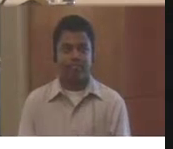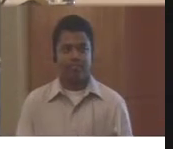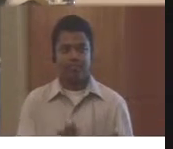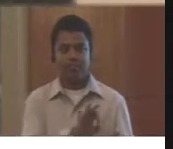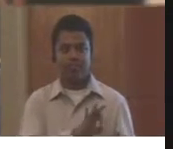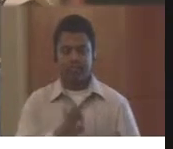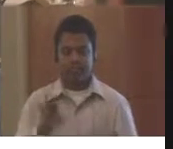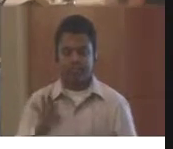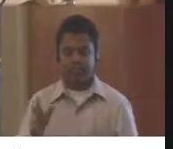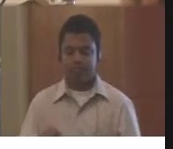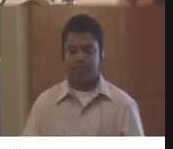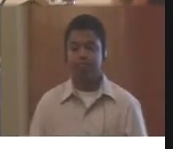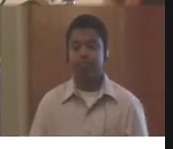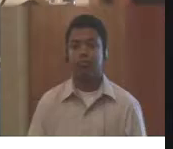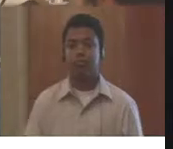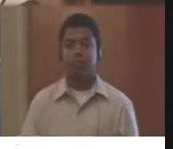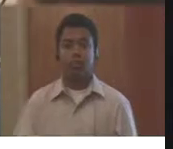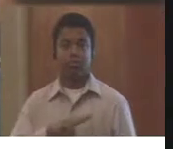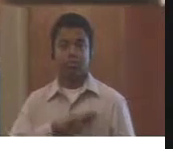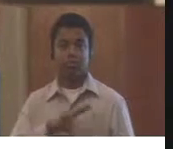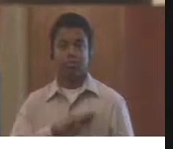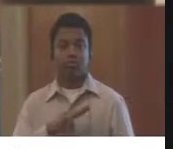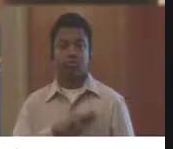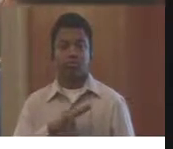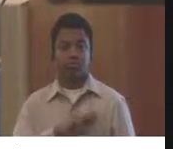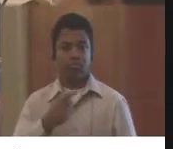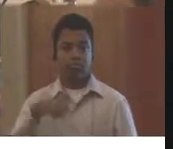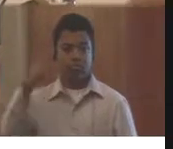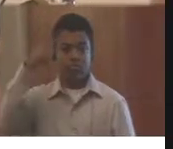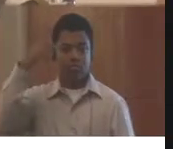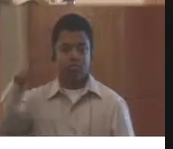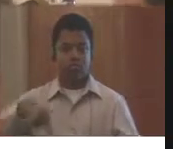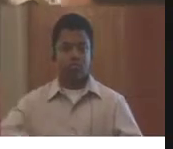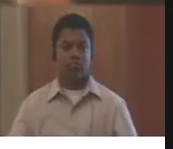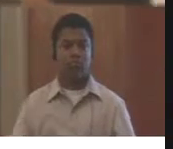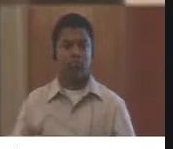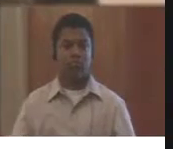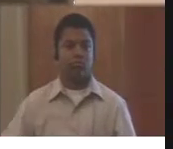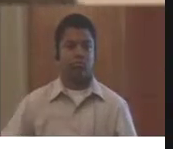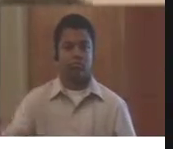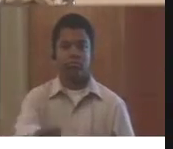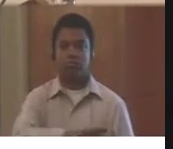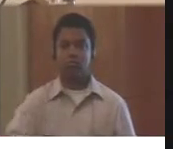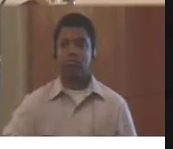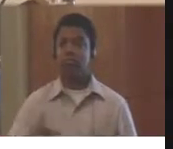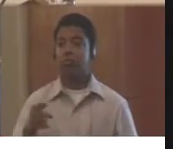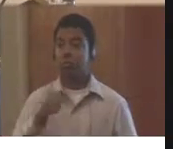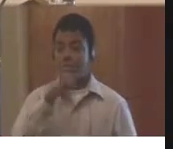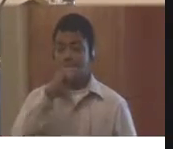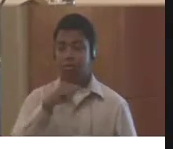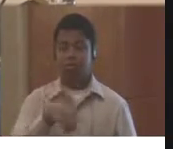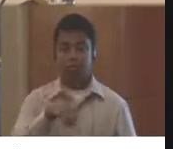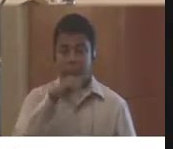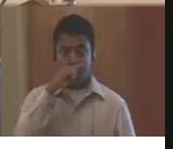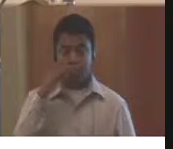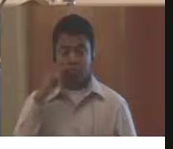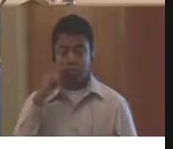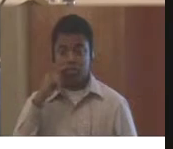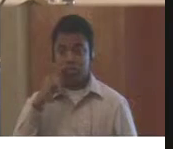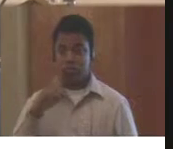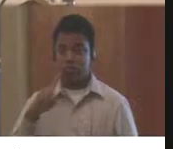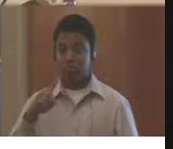los municipalidades. A representative from the municipalities and local governments, Mr. Jose Manuel